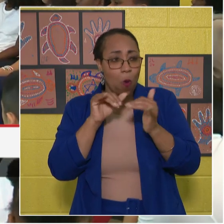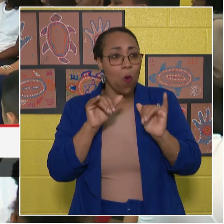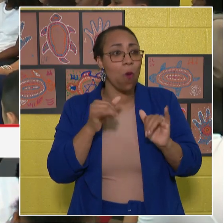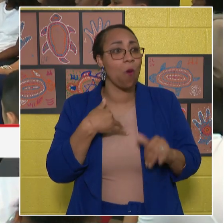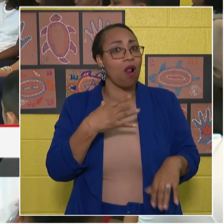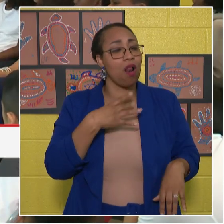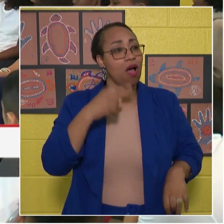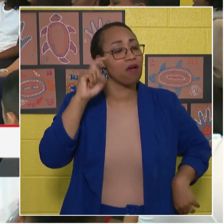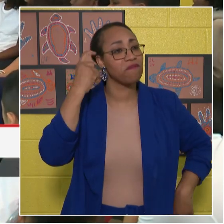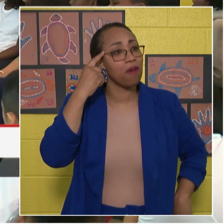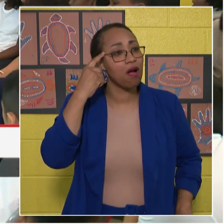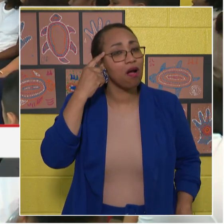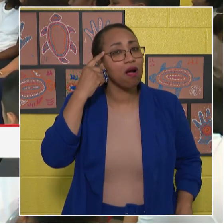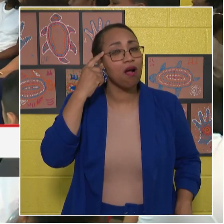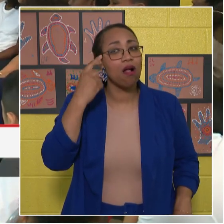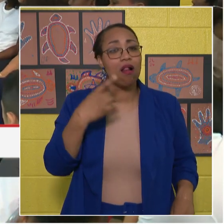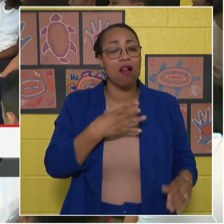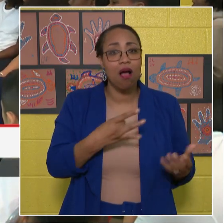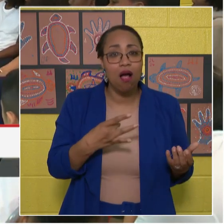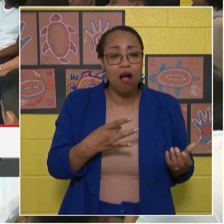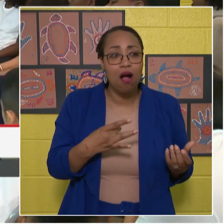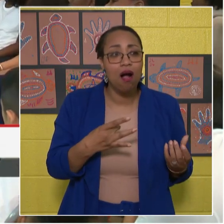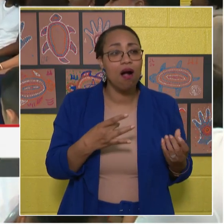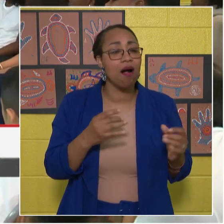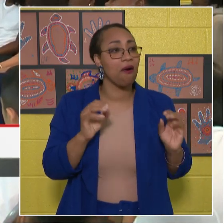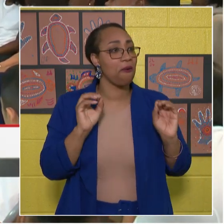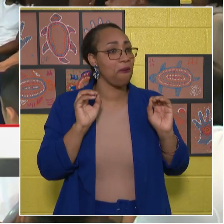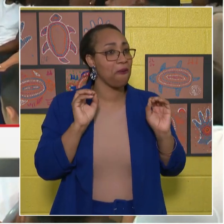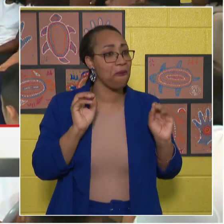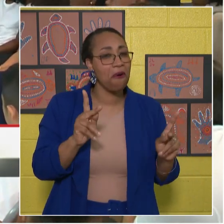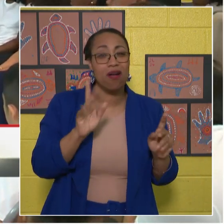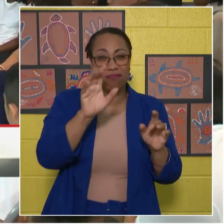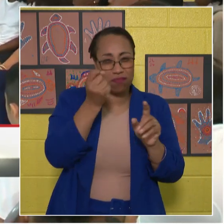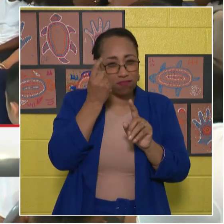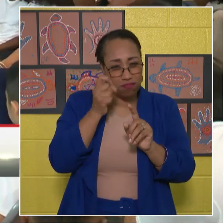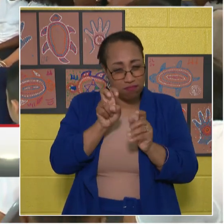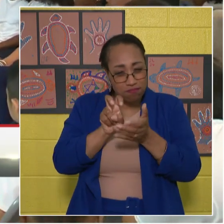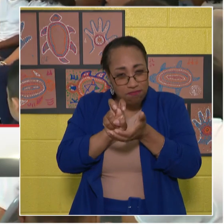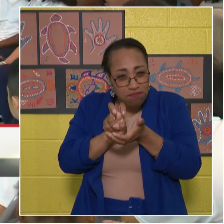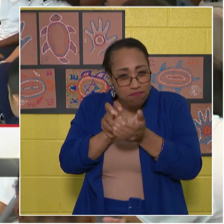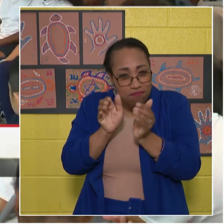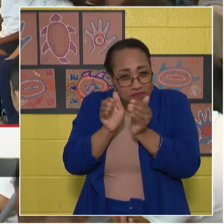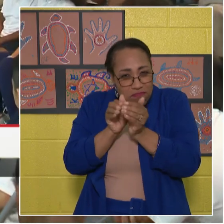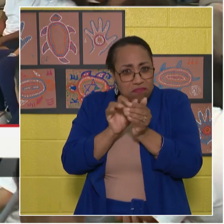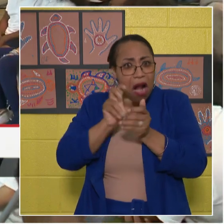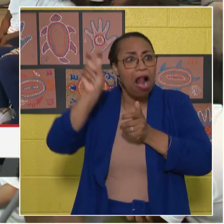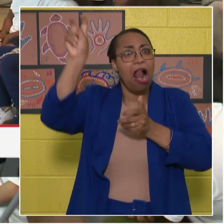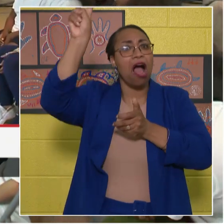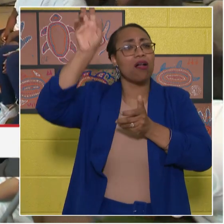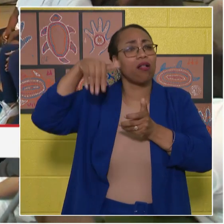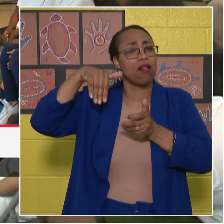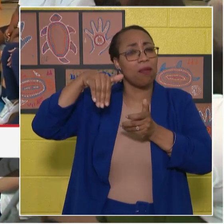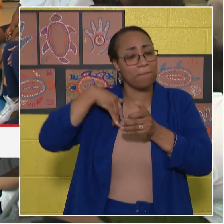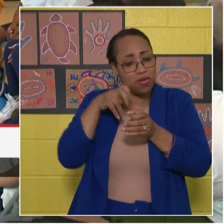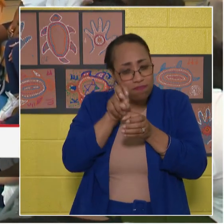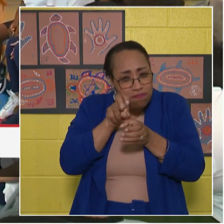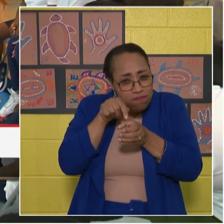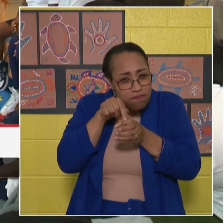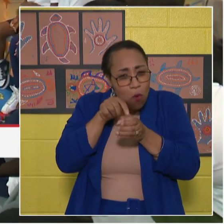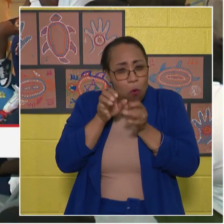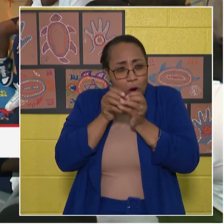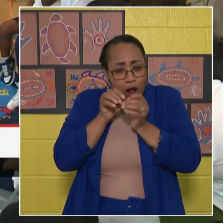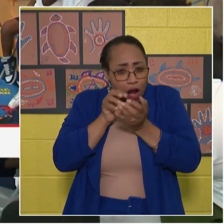liked working in a smaller government, not the big federal government, but in local government. The